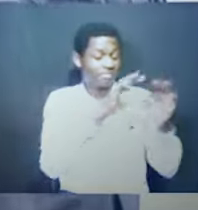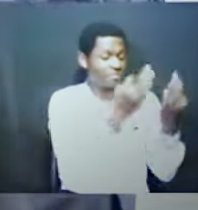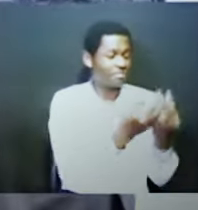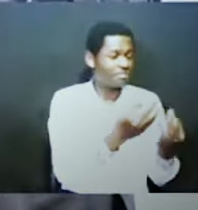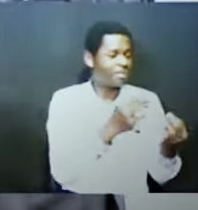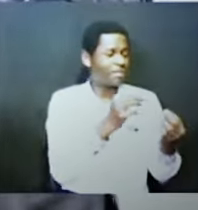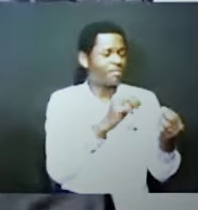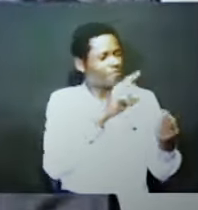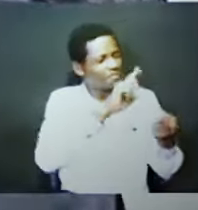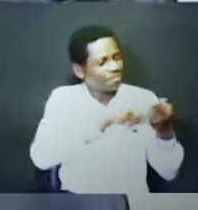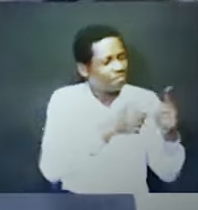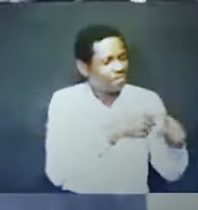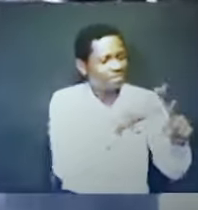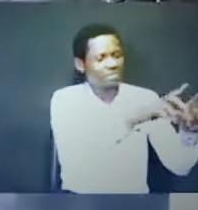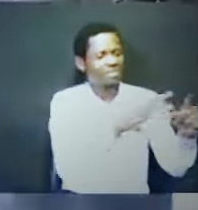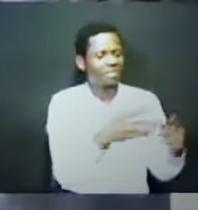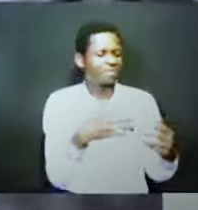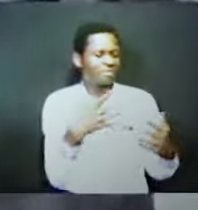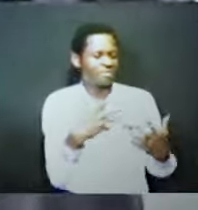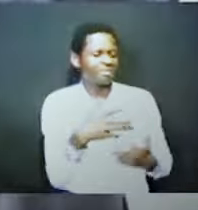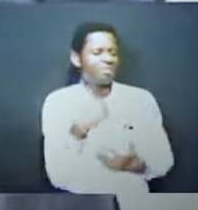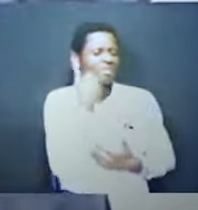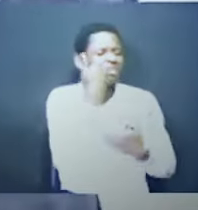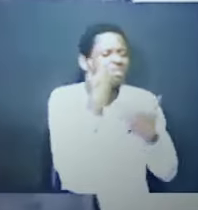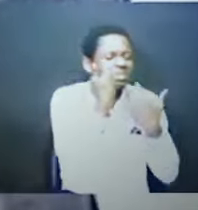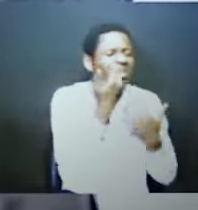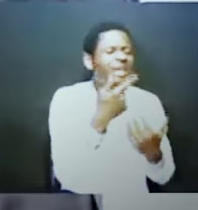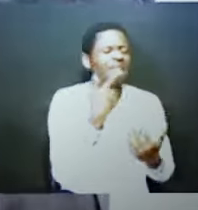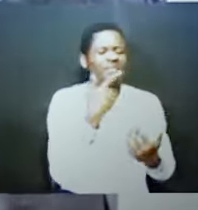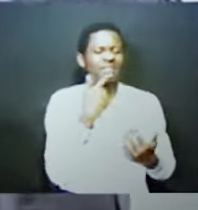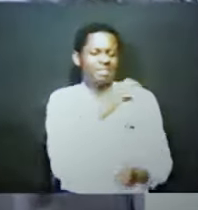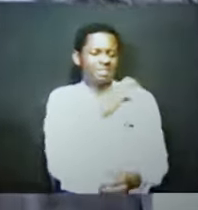shy of him. But he is